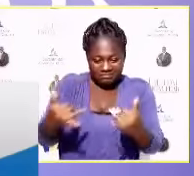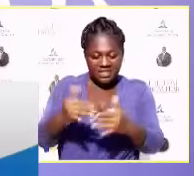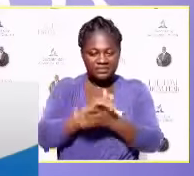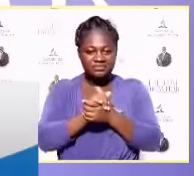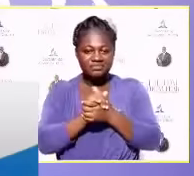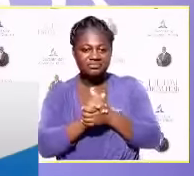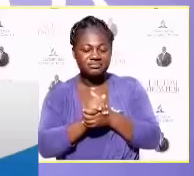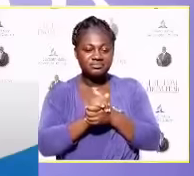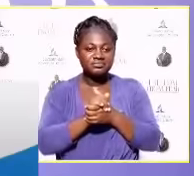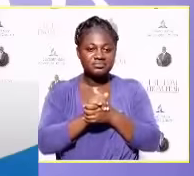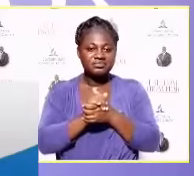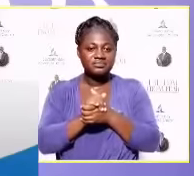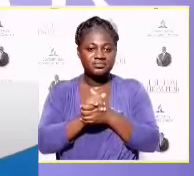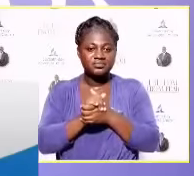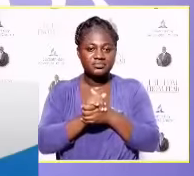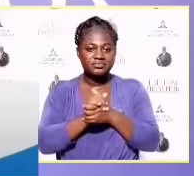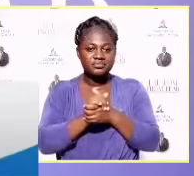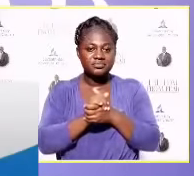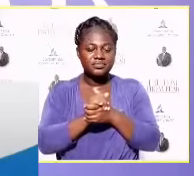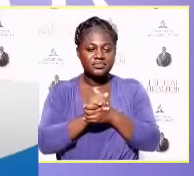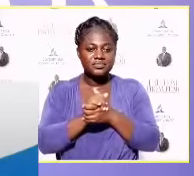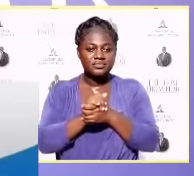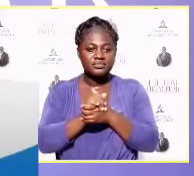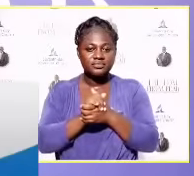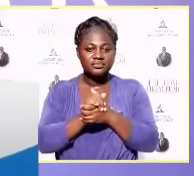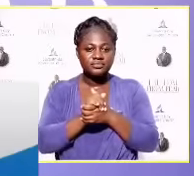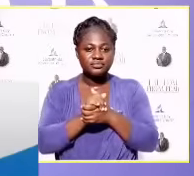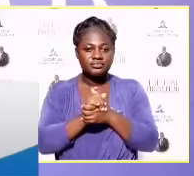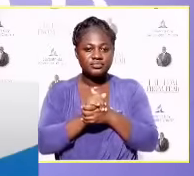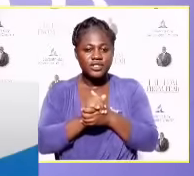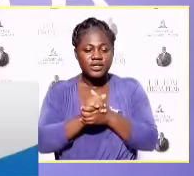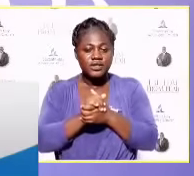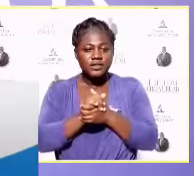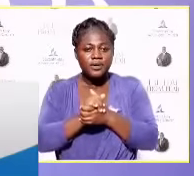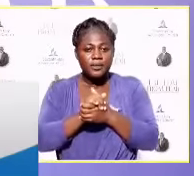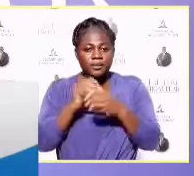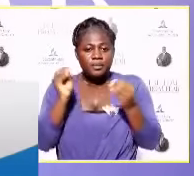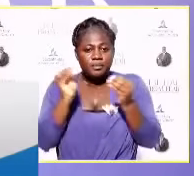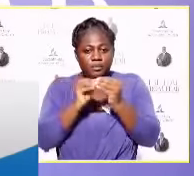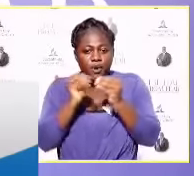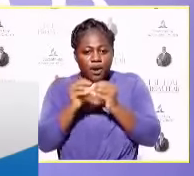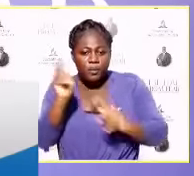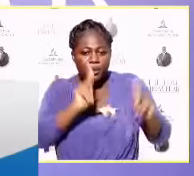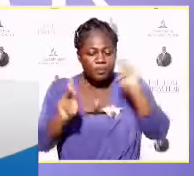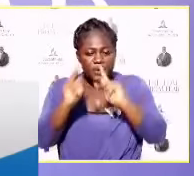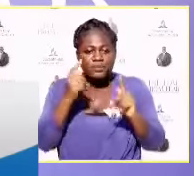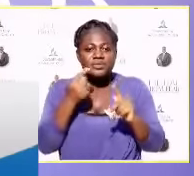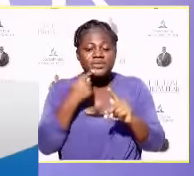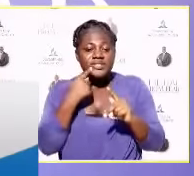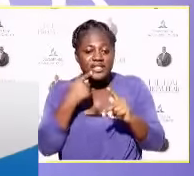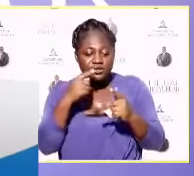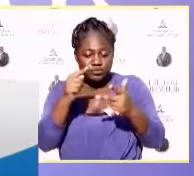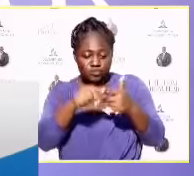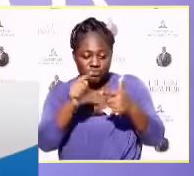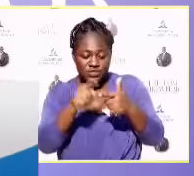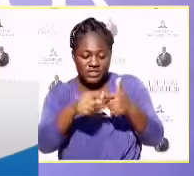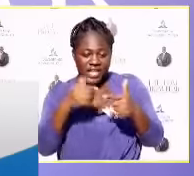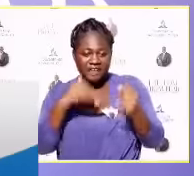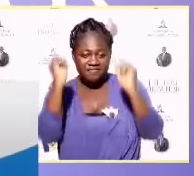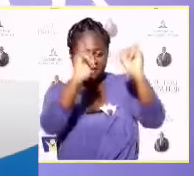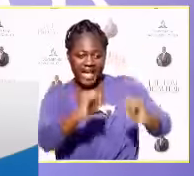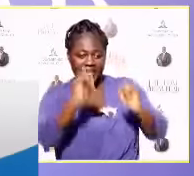10 and 2. 10 says thou shalt not covet. And 2 says don't have idols, don't worship